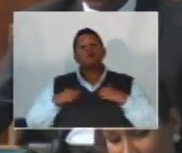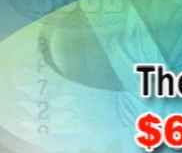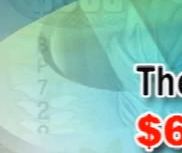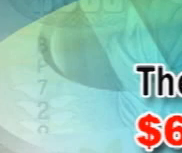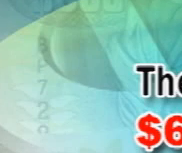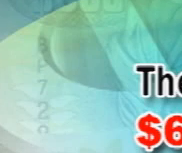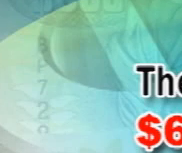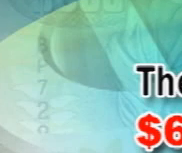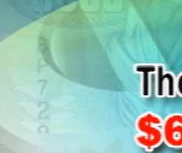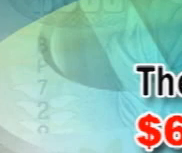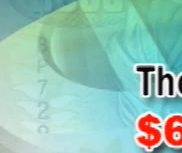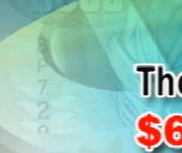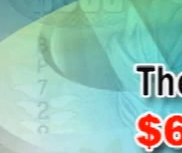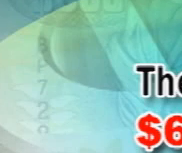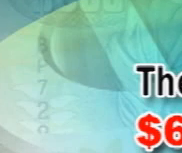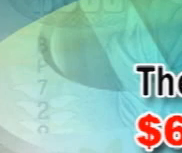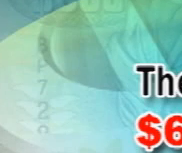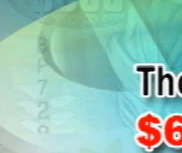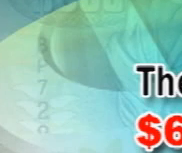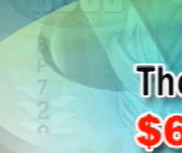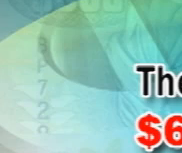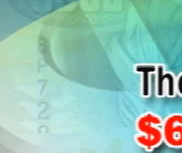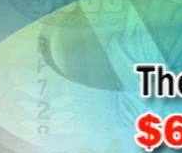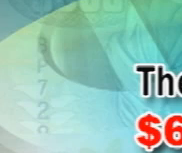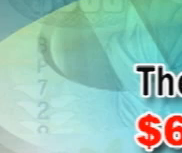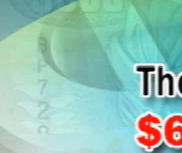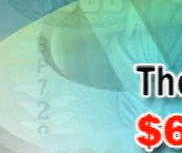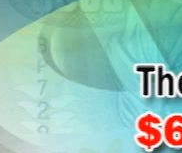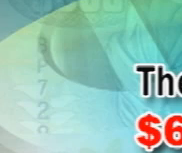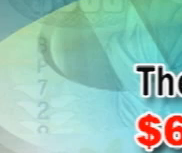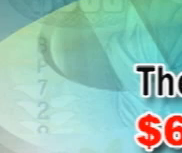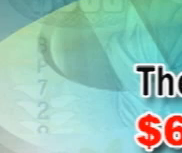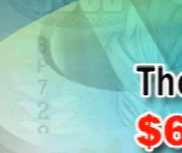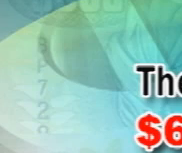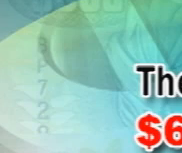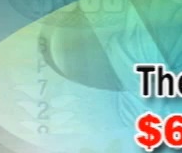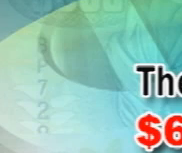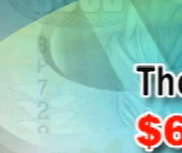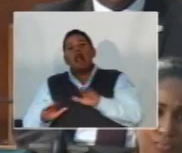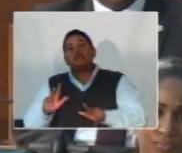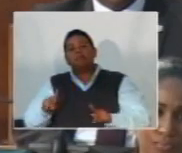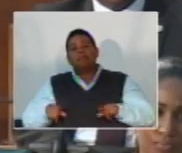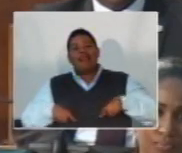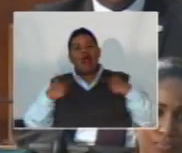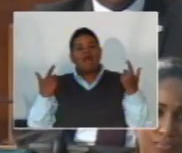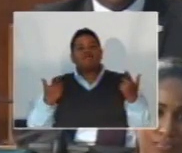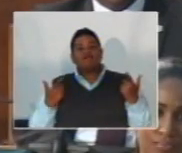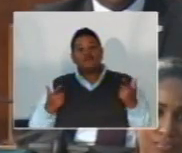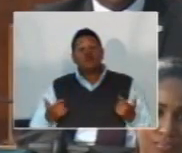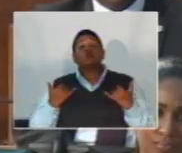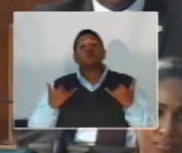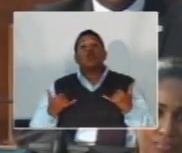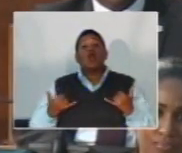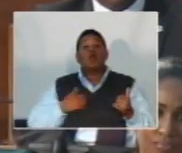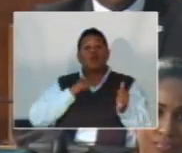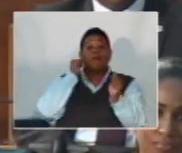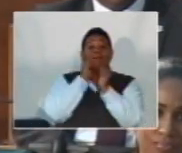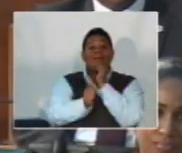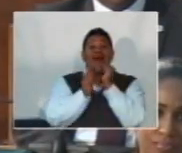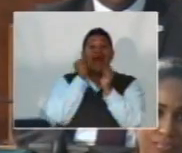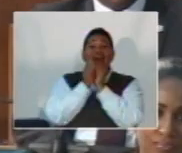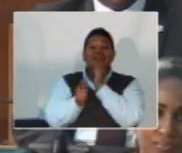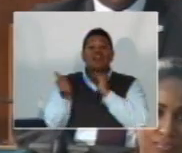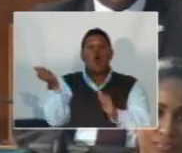means. We have no other choice but to spend less this year. To date, we have passed